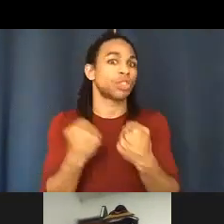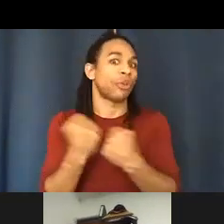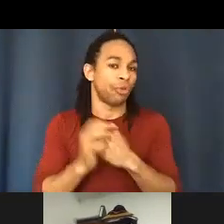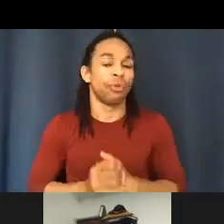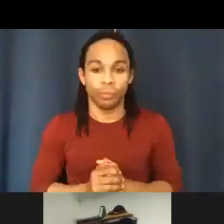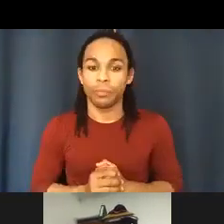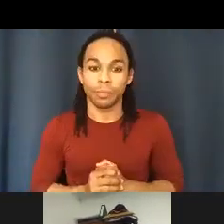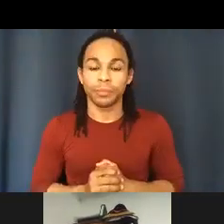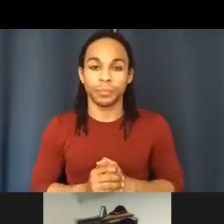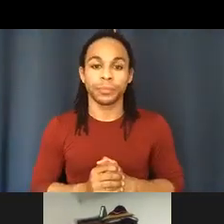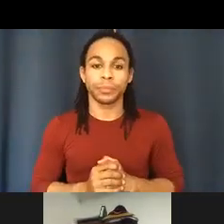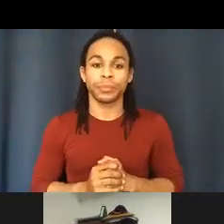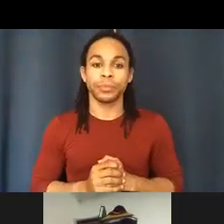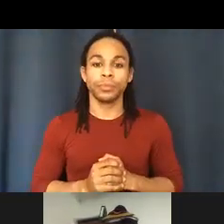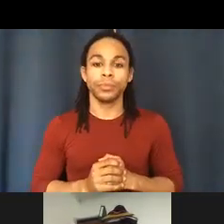Family medicine is one of the